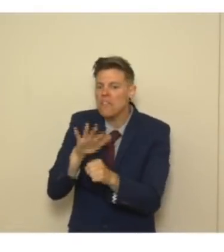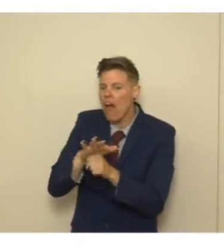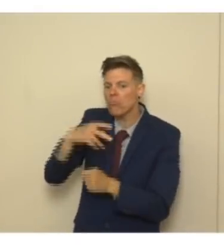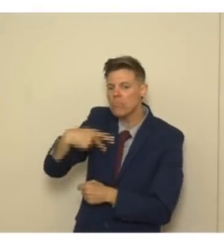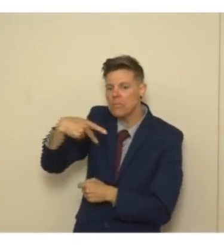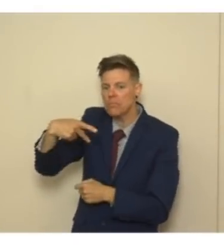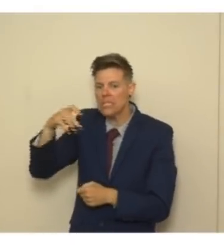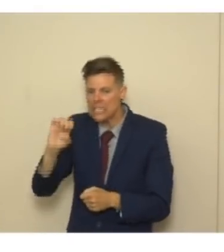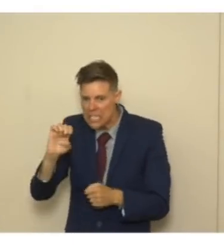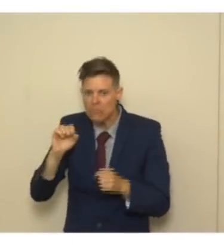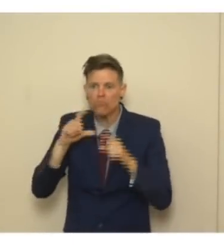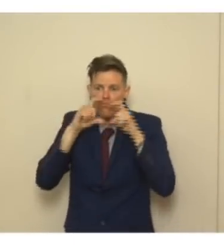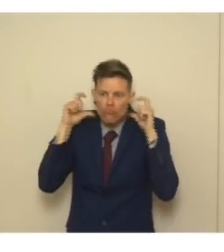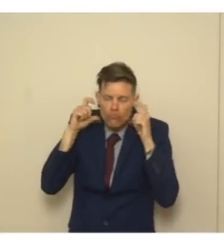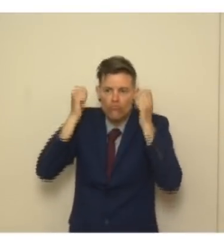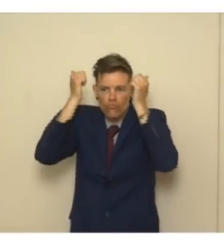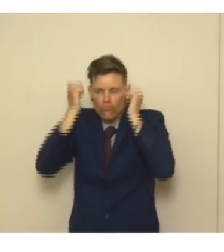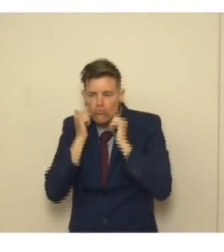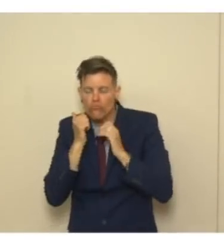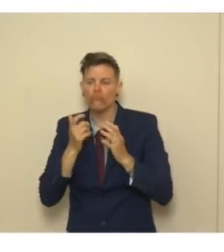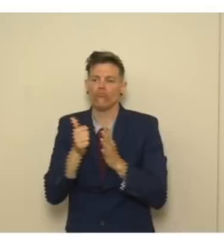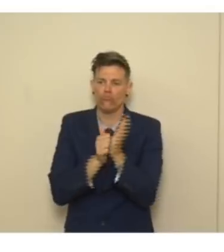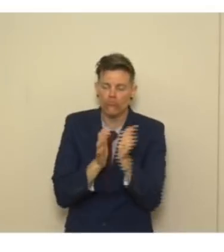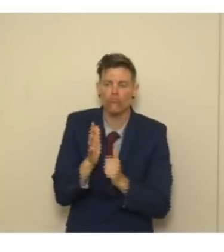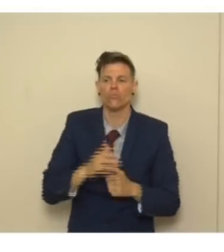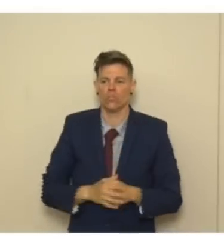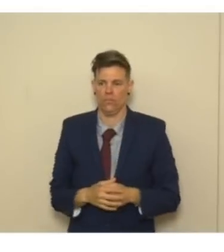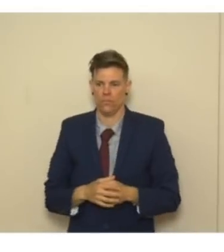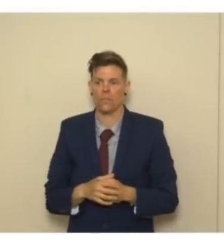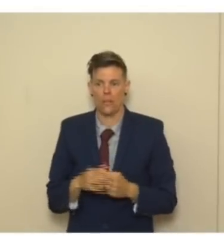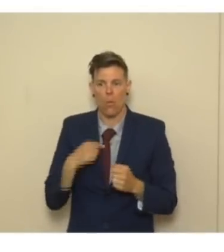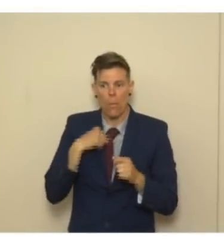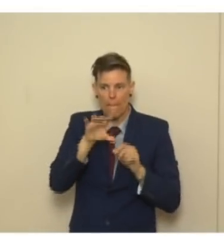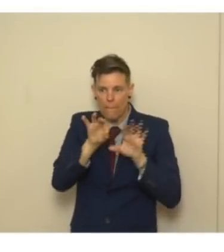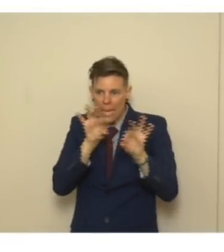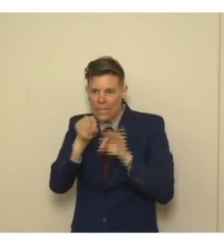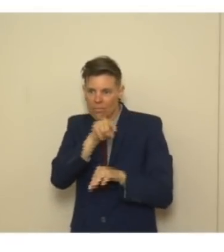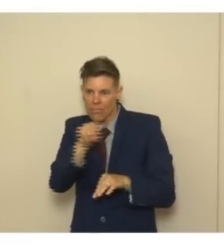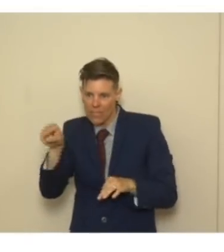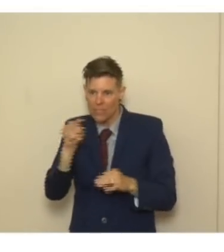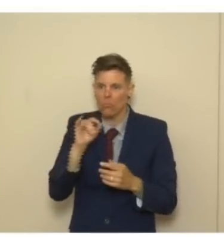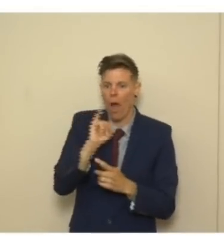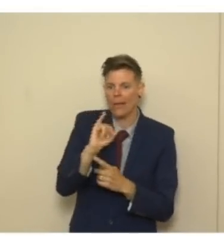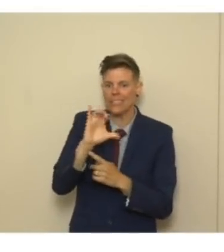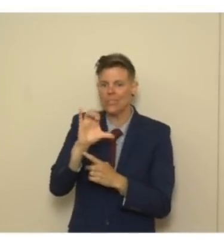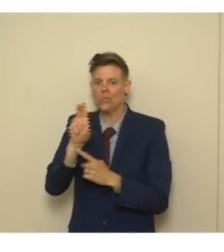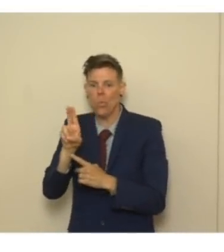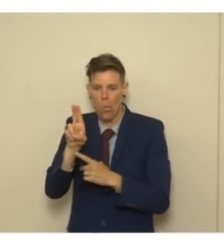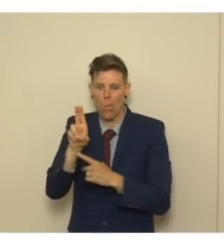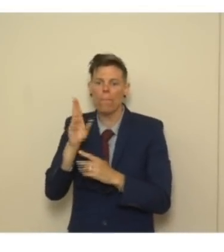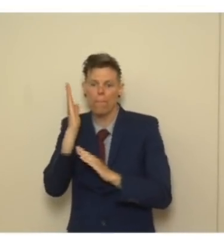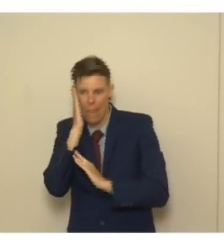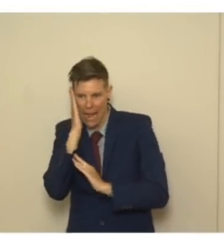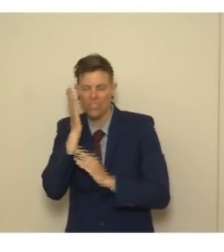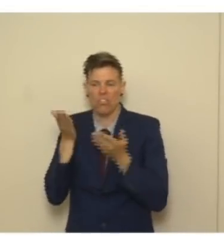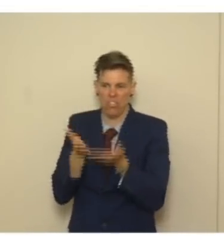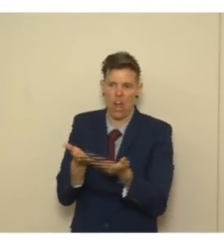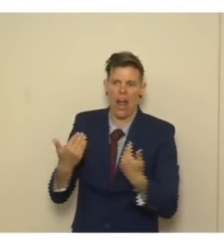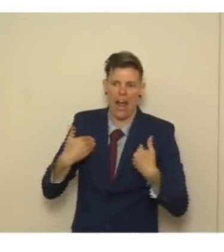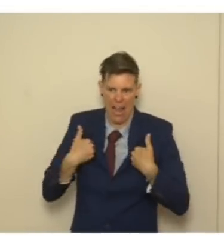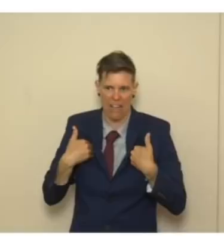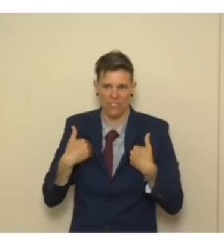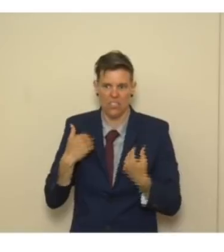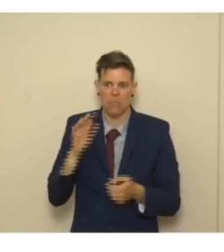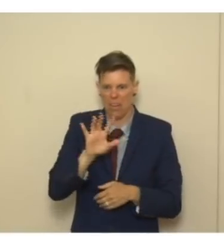majority, well over 90% of our intensive care unit beds are in those facilities, and that's our most critical resource. And that's going to be